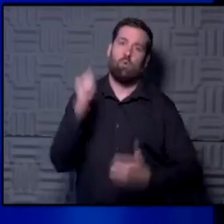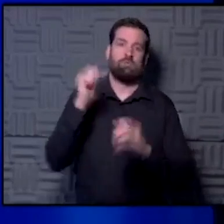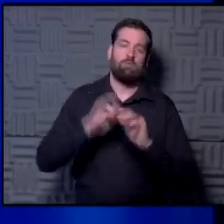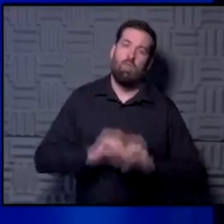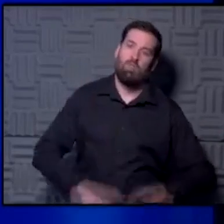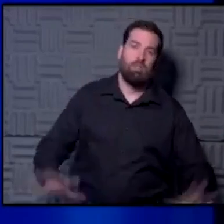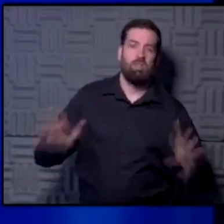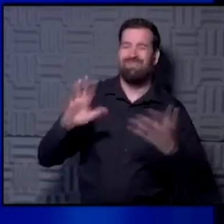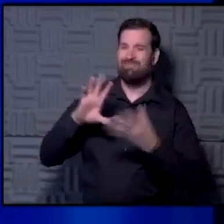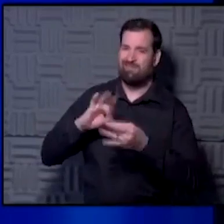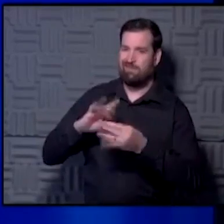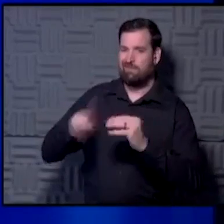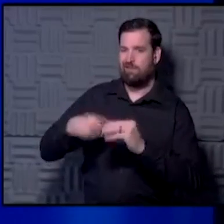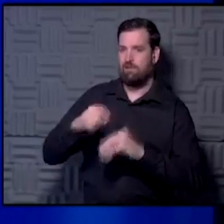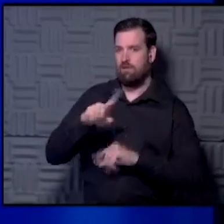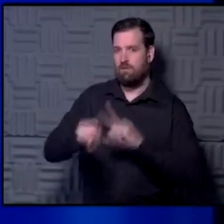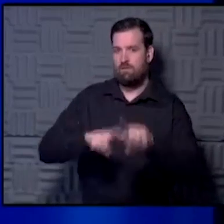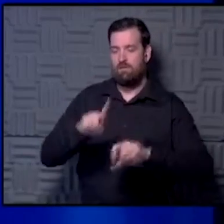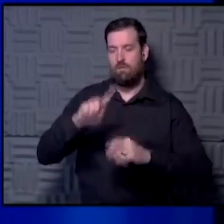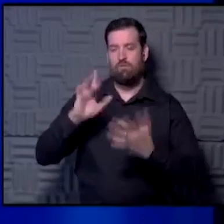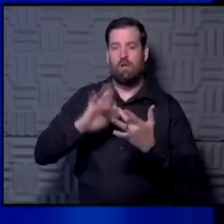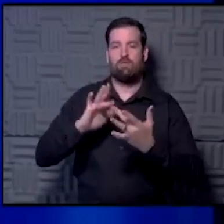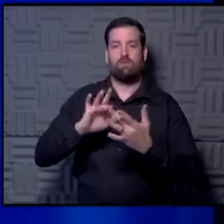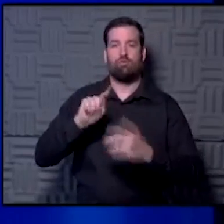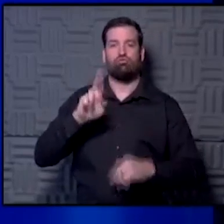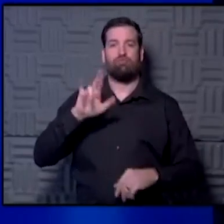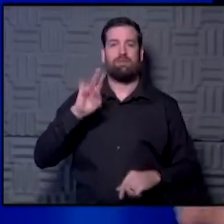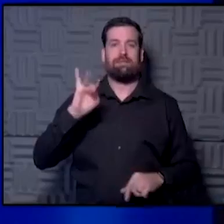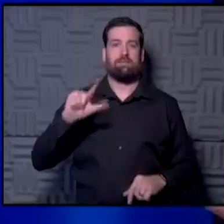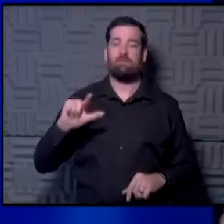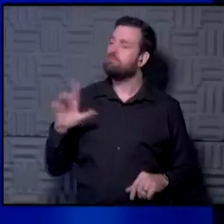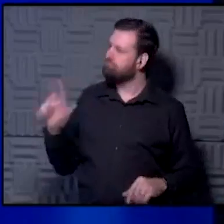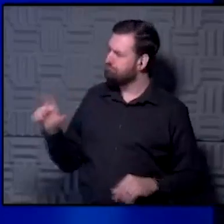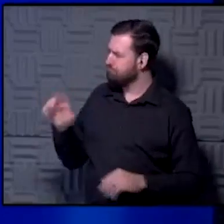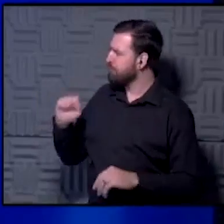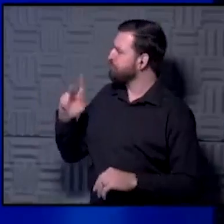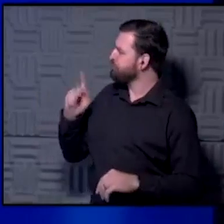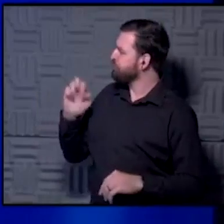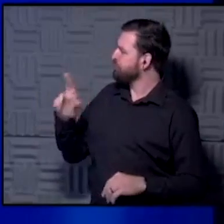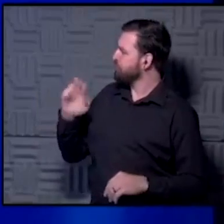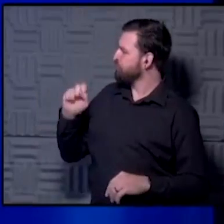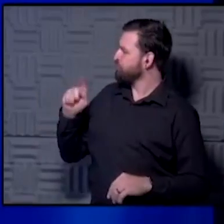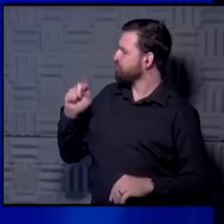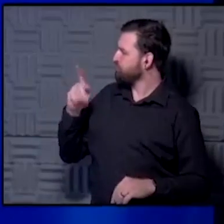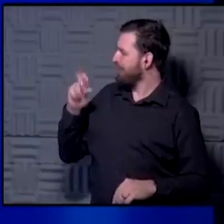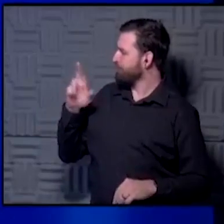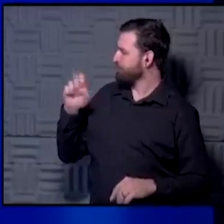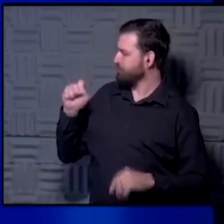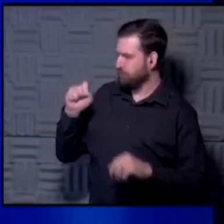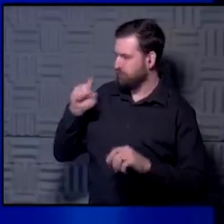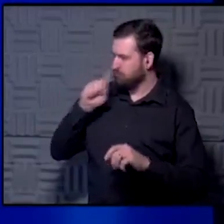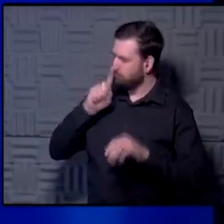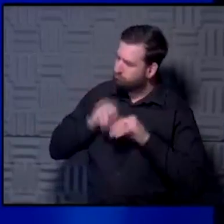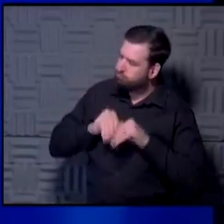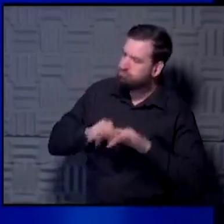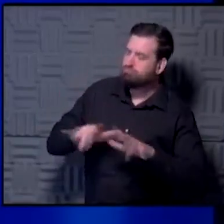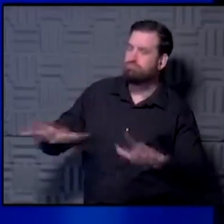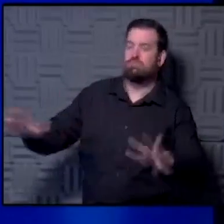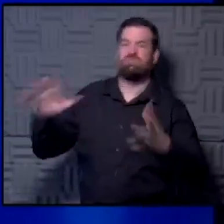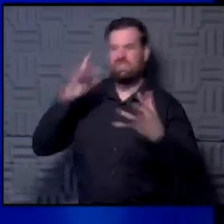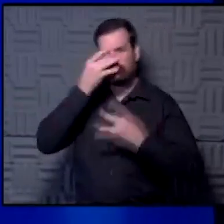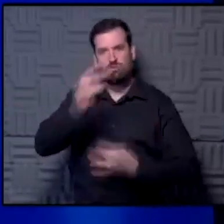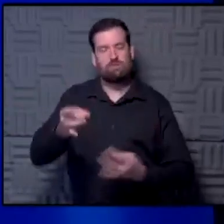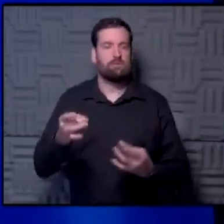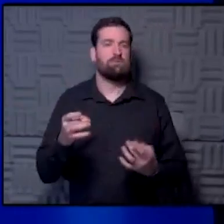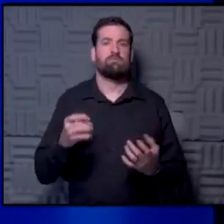asked about contact tracing. Yeah. Super spreaders are interesting concepts, and we know that it's out there, but I don't think it's,